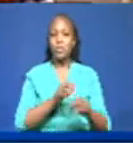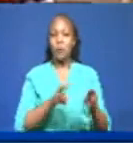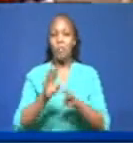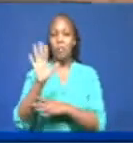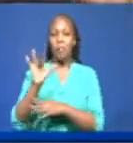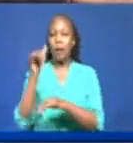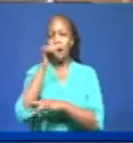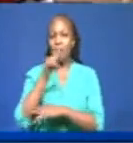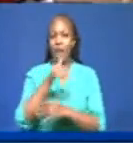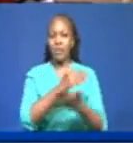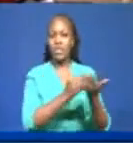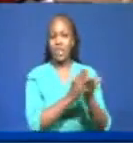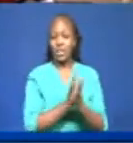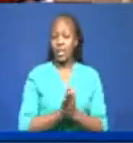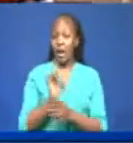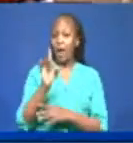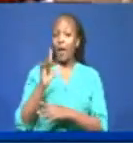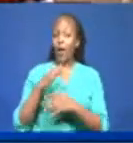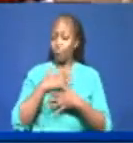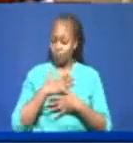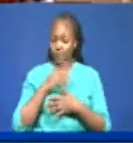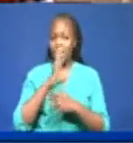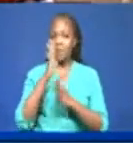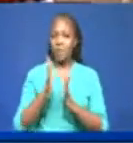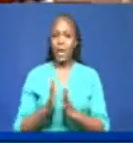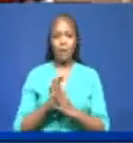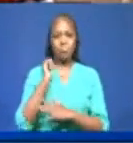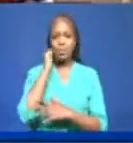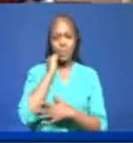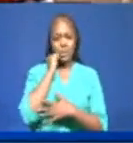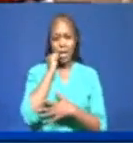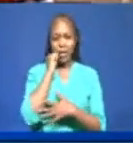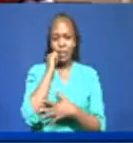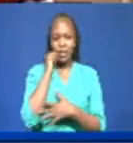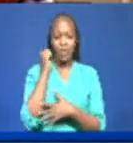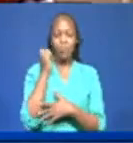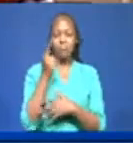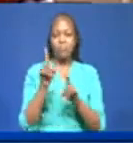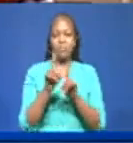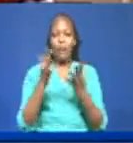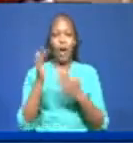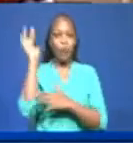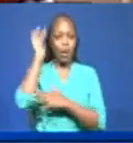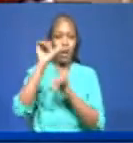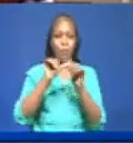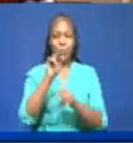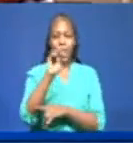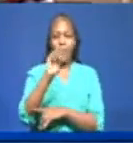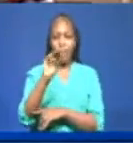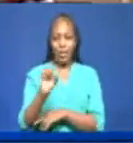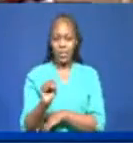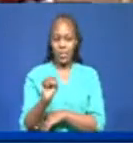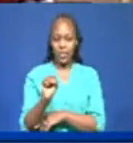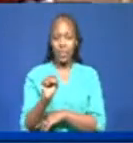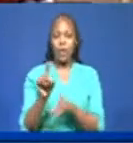of individuals. Madam Speaker, it is sad, for instance, this is that we have heard of NMS and the act